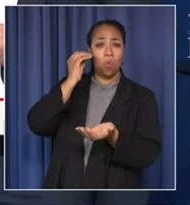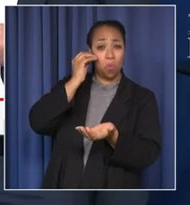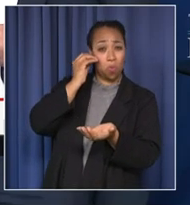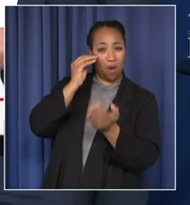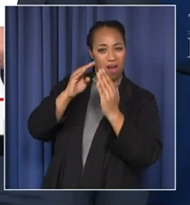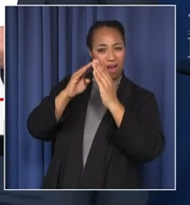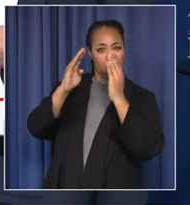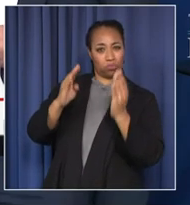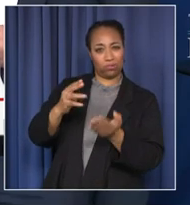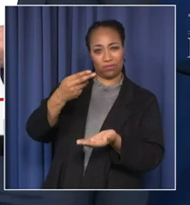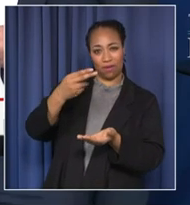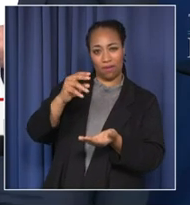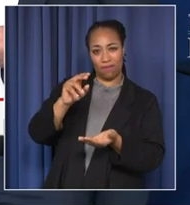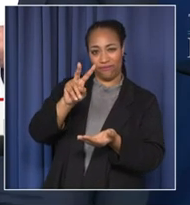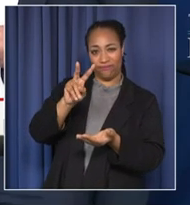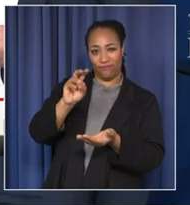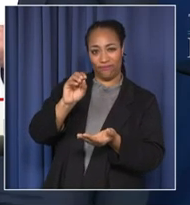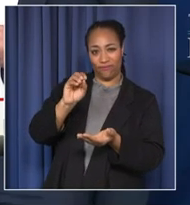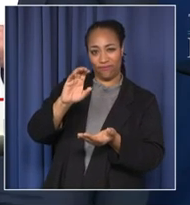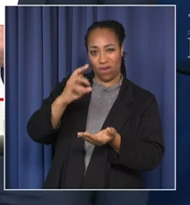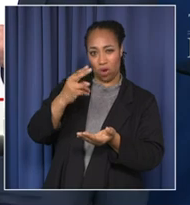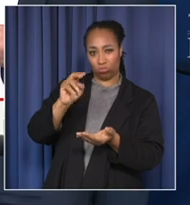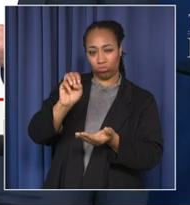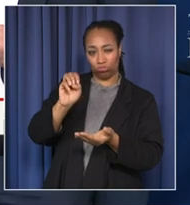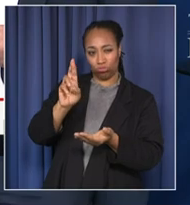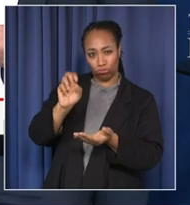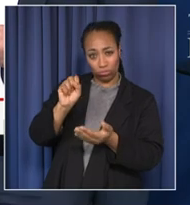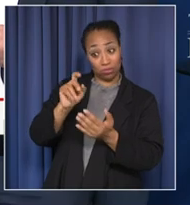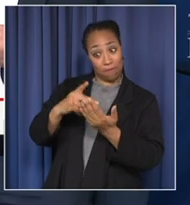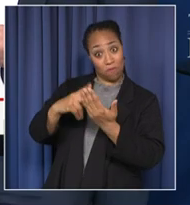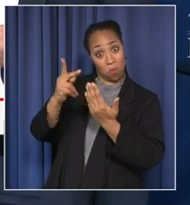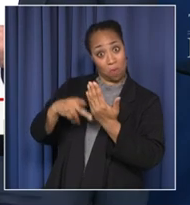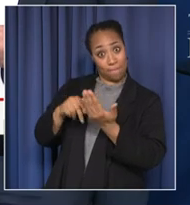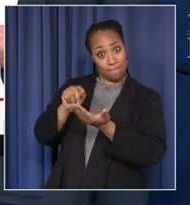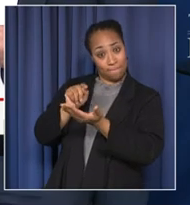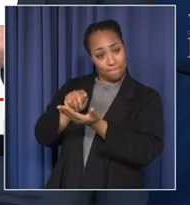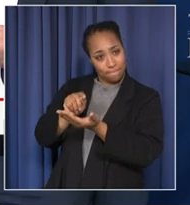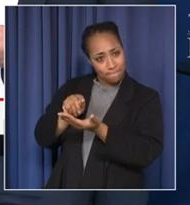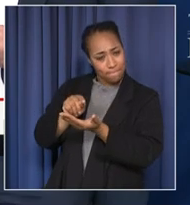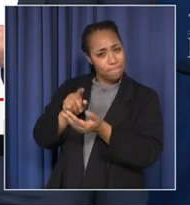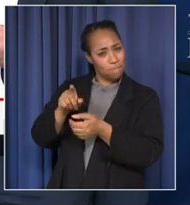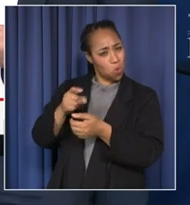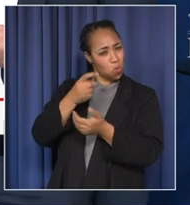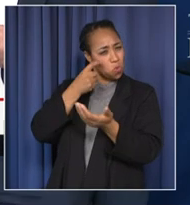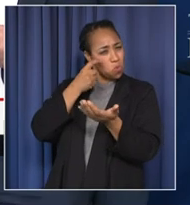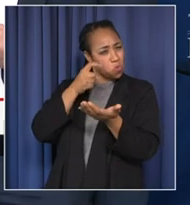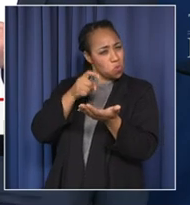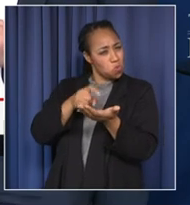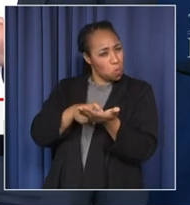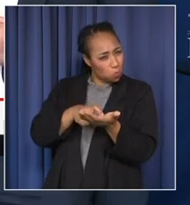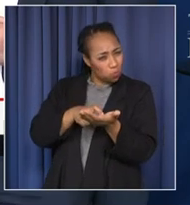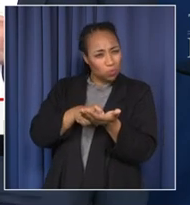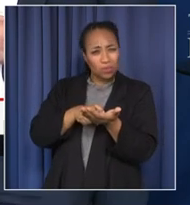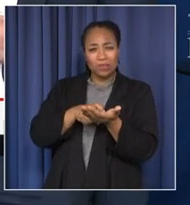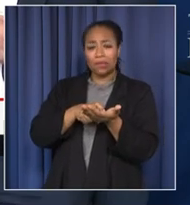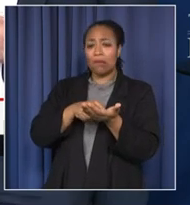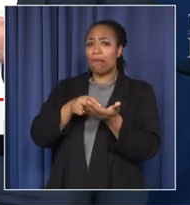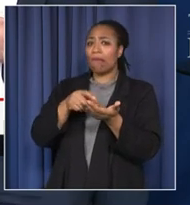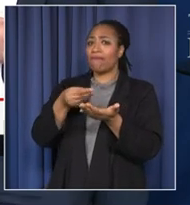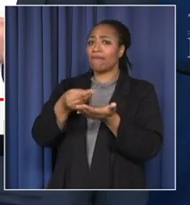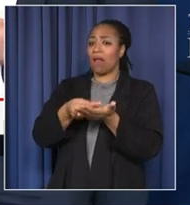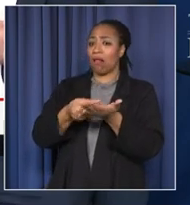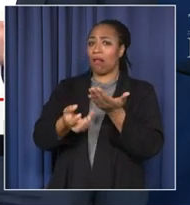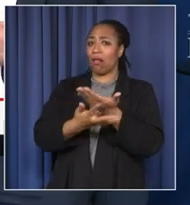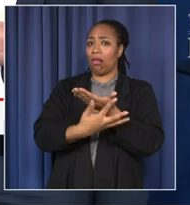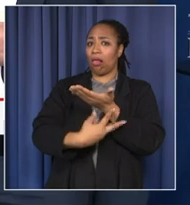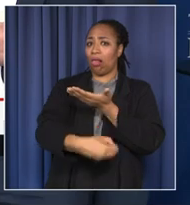lacking, and landlords are taking financial advantage of this program. What is being done, or what will you do about it? Well,